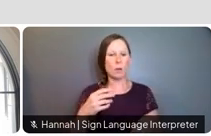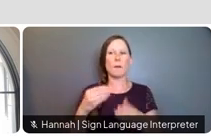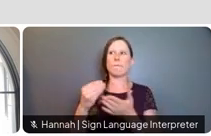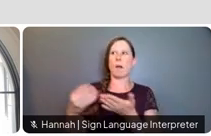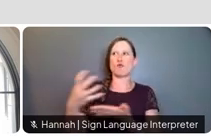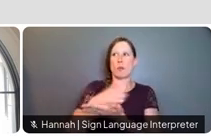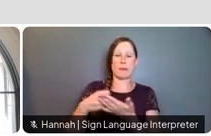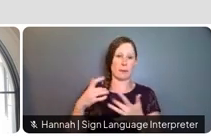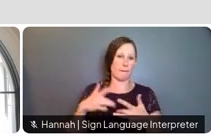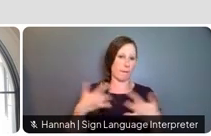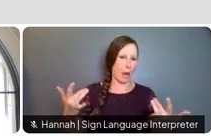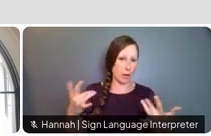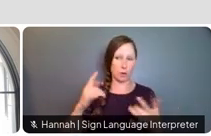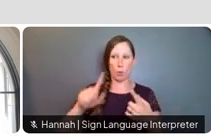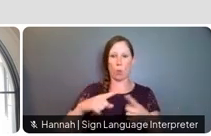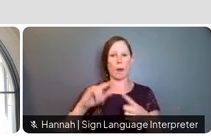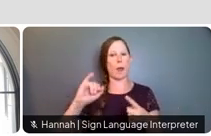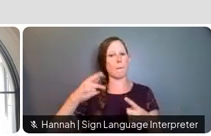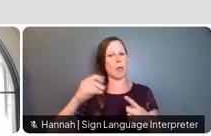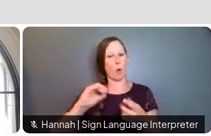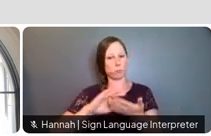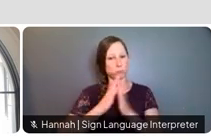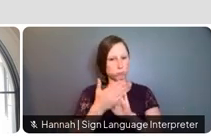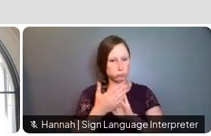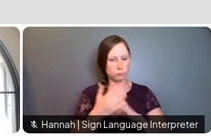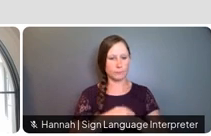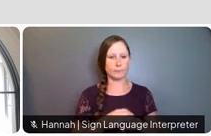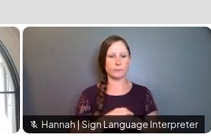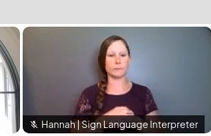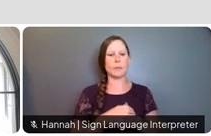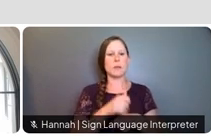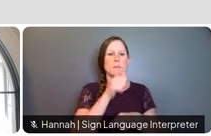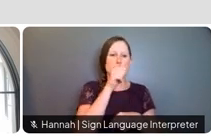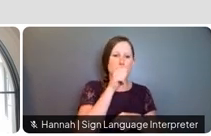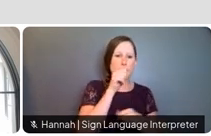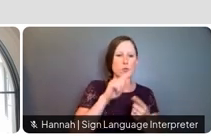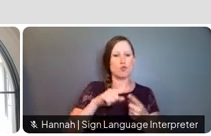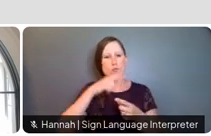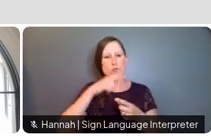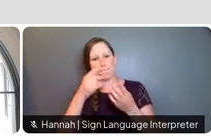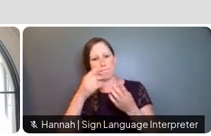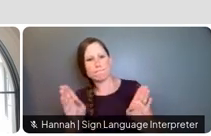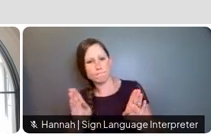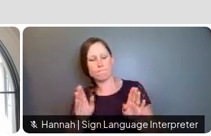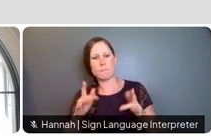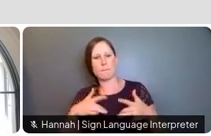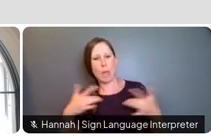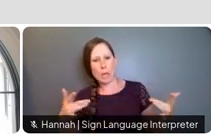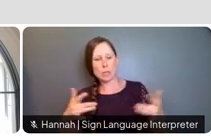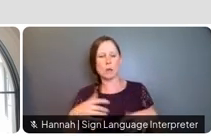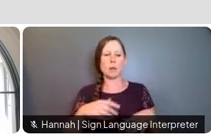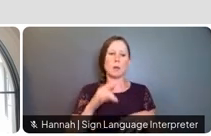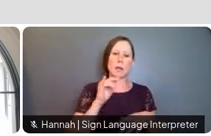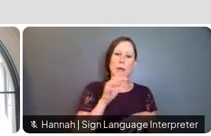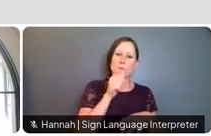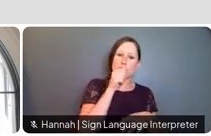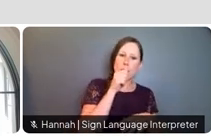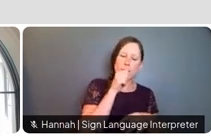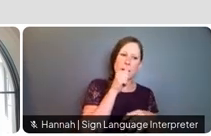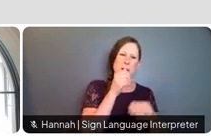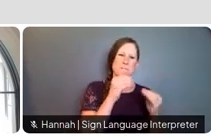so access to capital on the public markets is usually a lot greater than it would be in the private markets. And so if